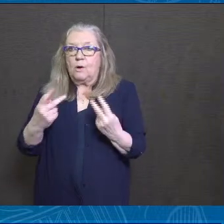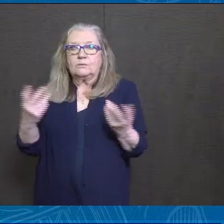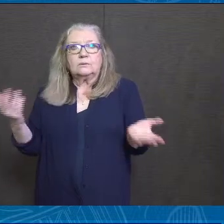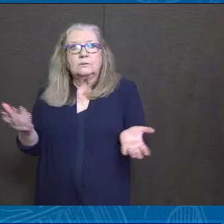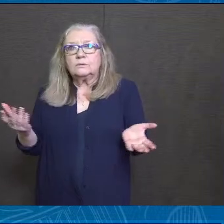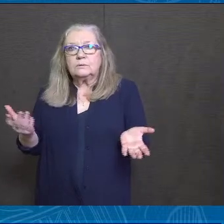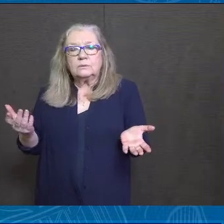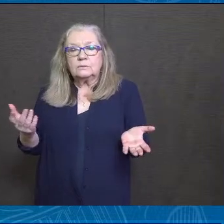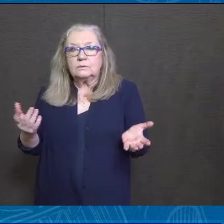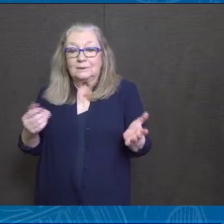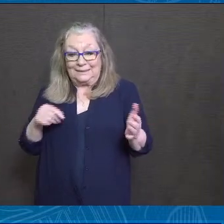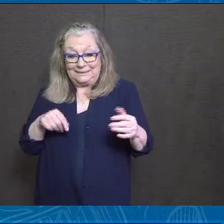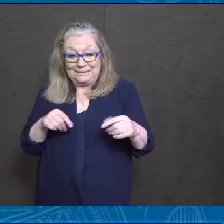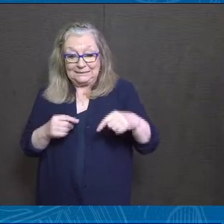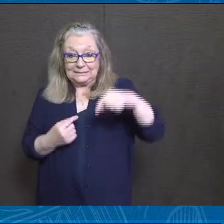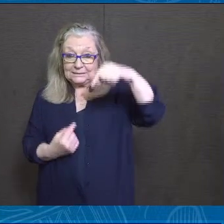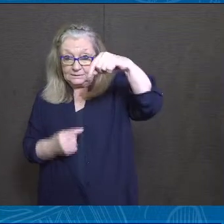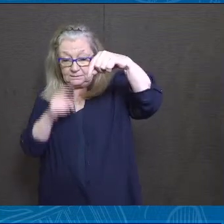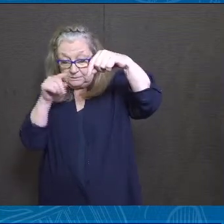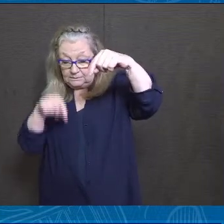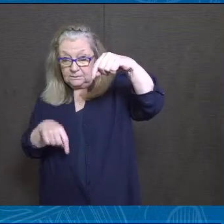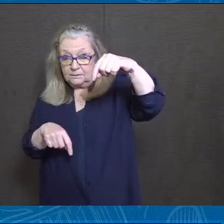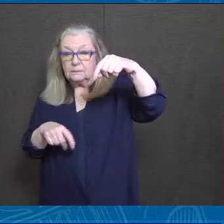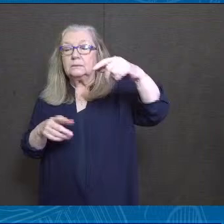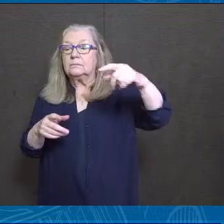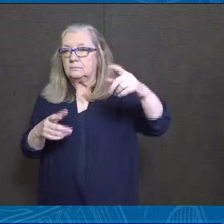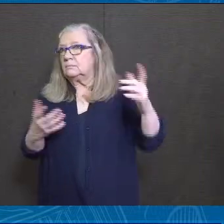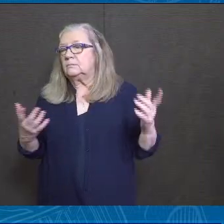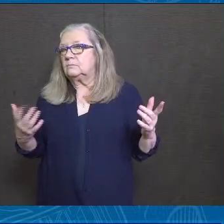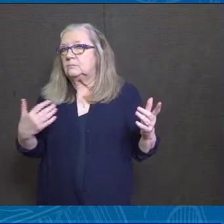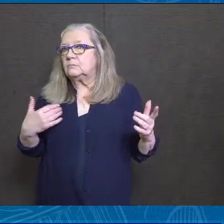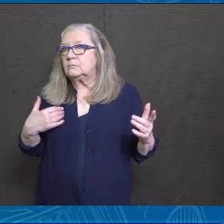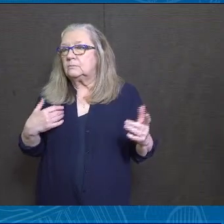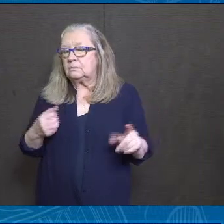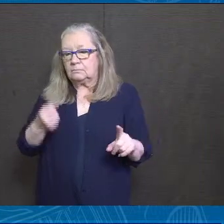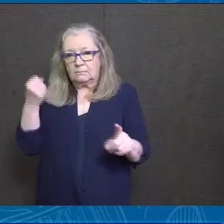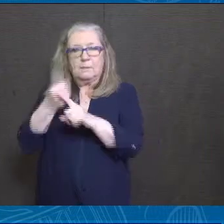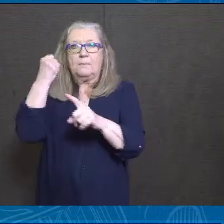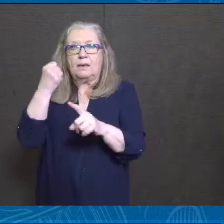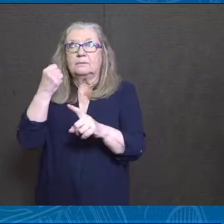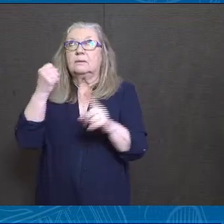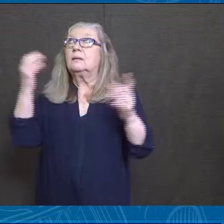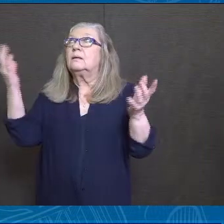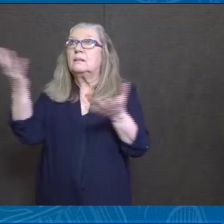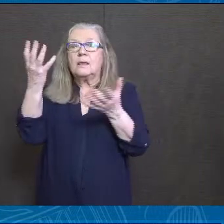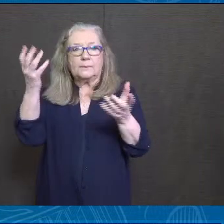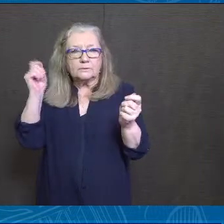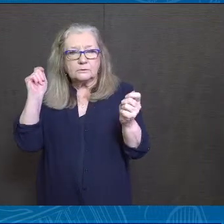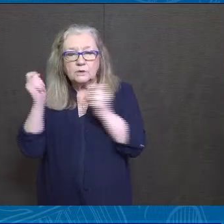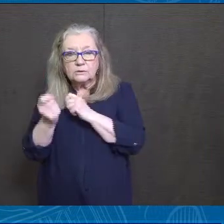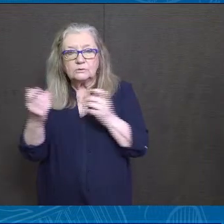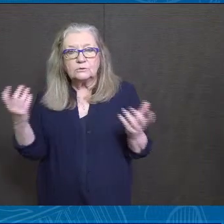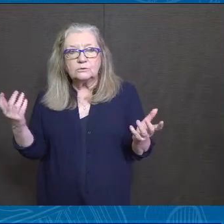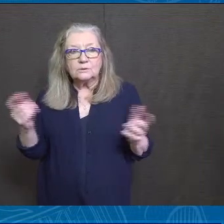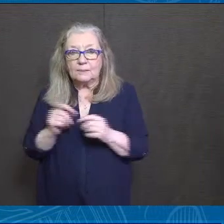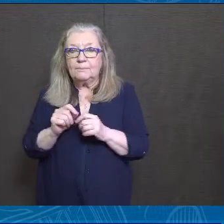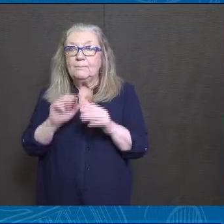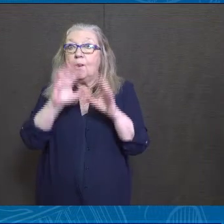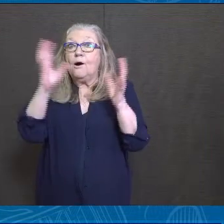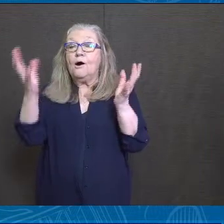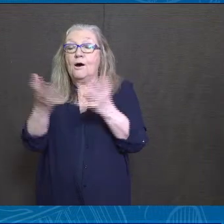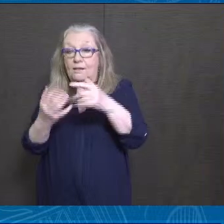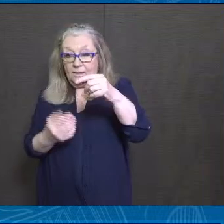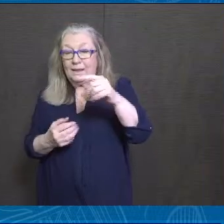pole, people also reside. And the impact of climate change in this region, in this third pole, will have implications to the lives